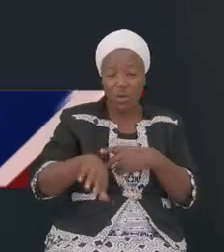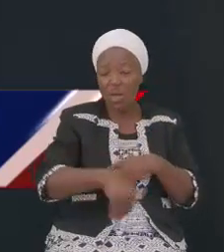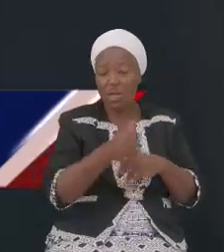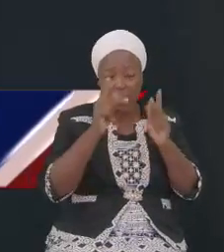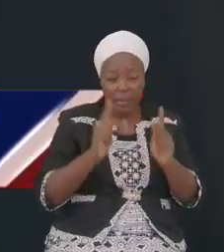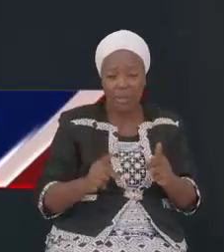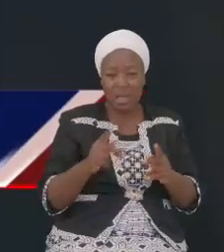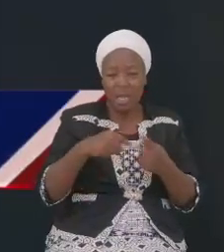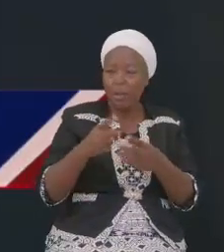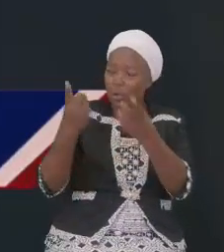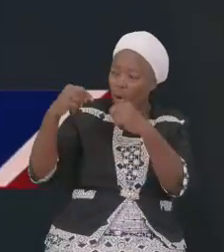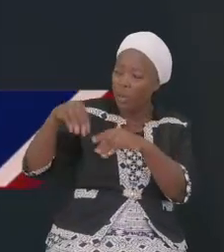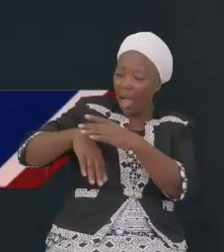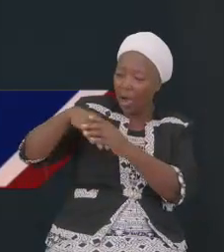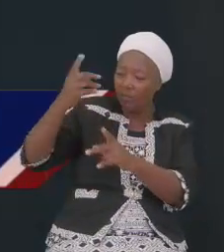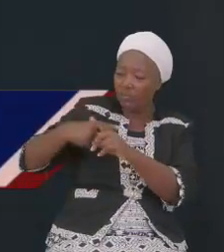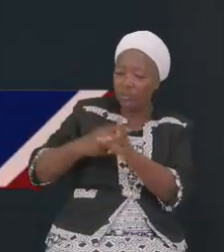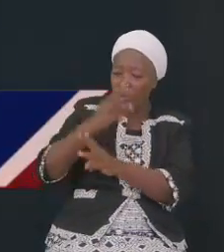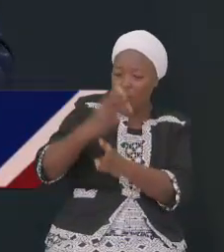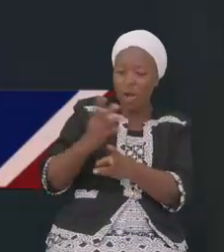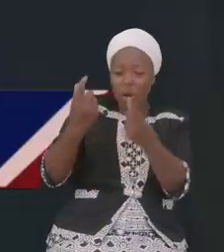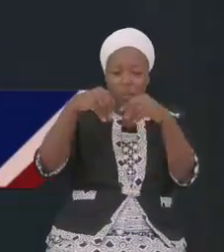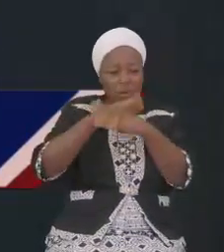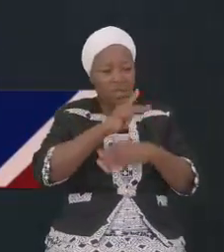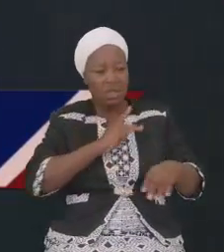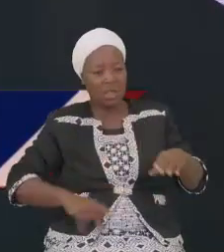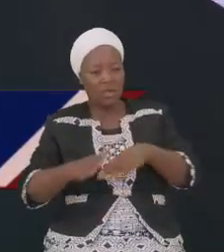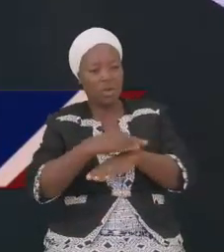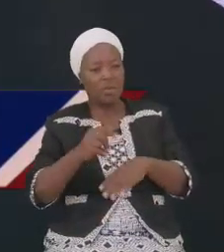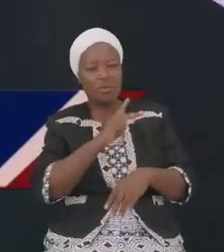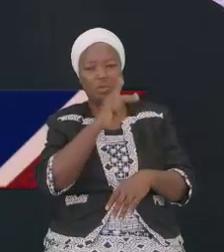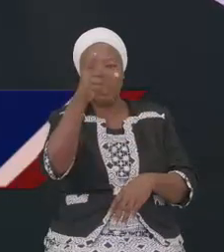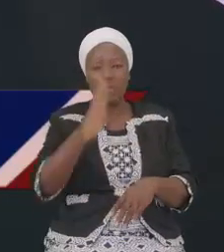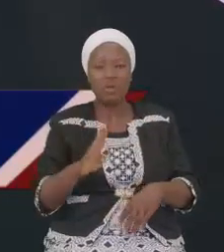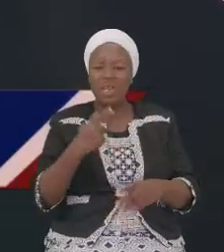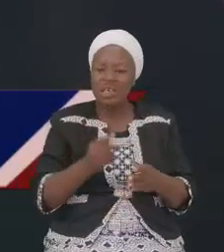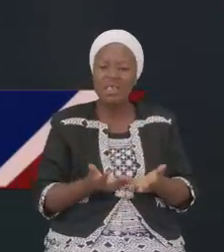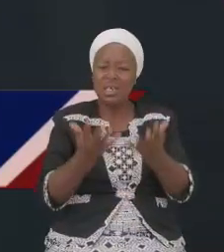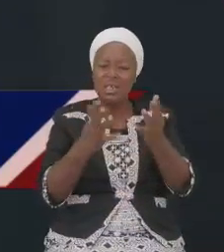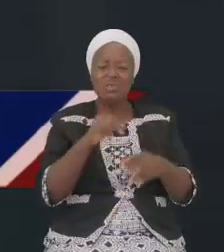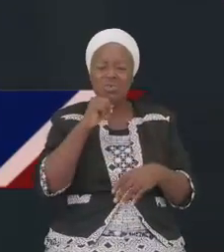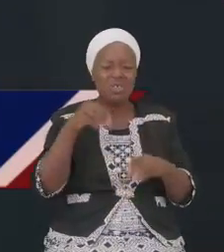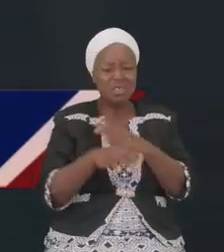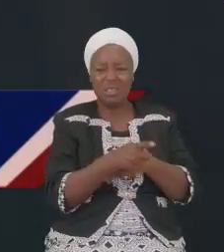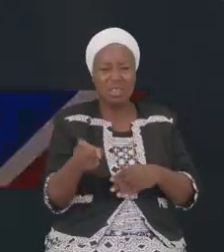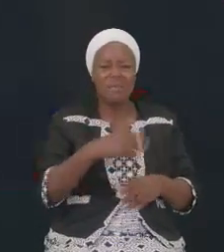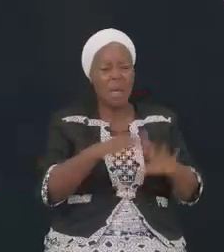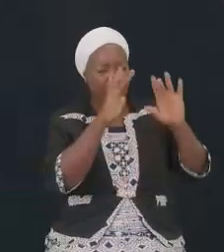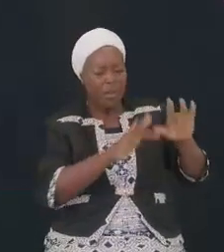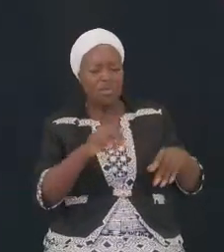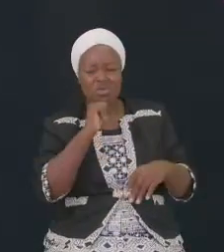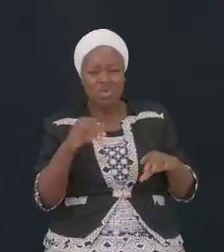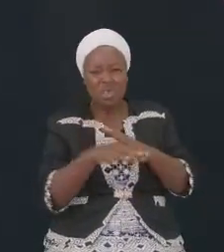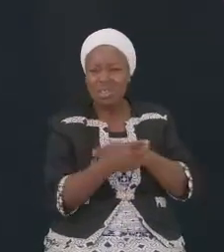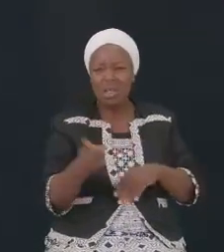and coming into the kingdom of God. The desire is not in them. The passion is not in them.